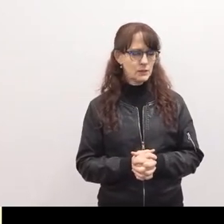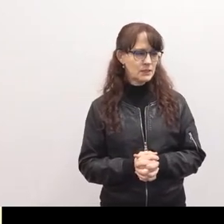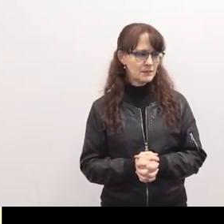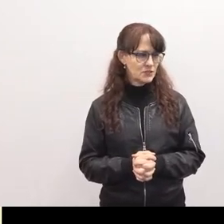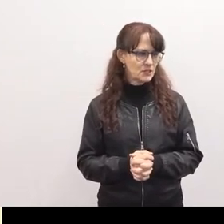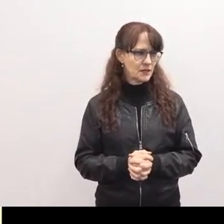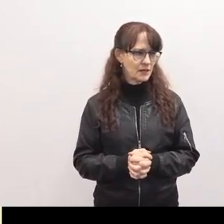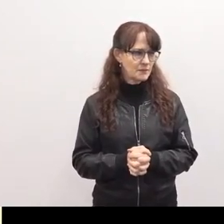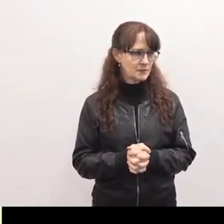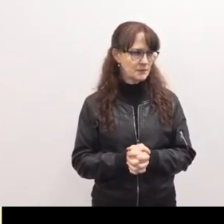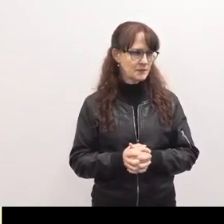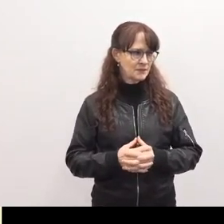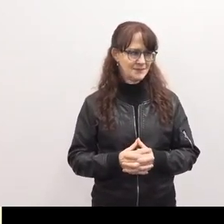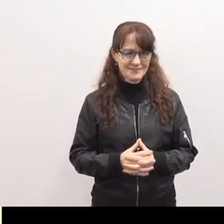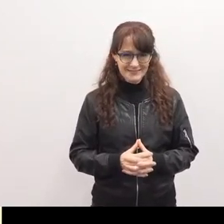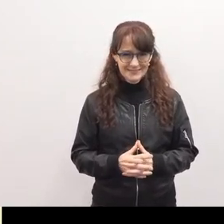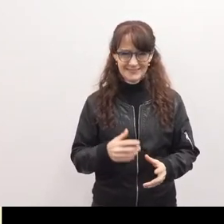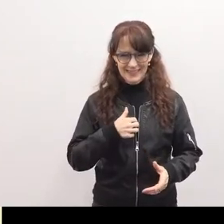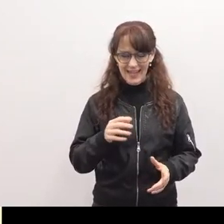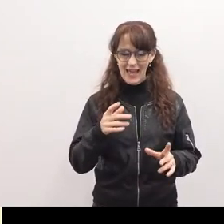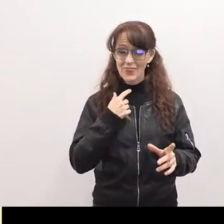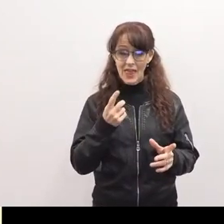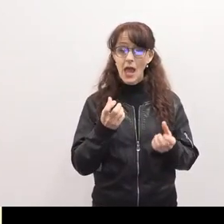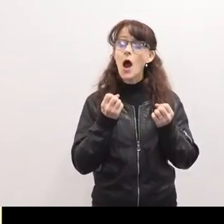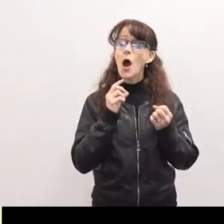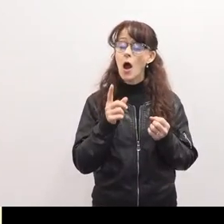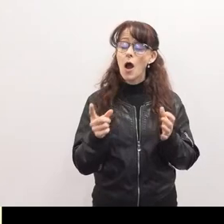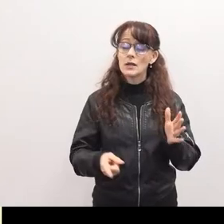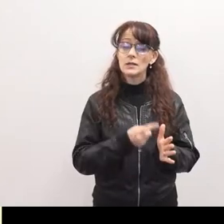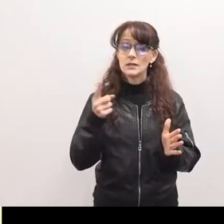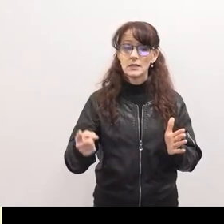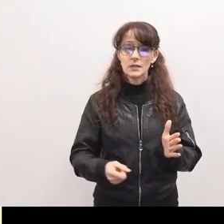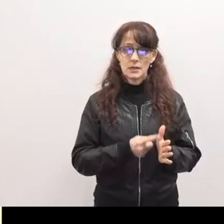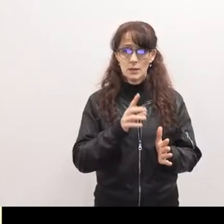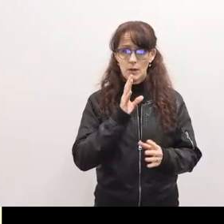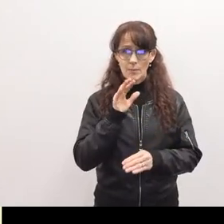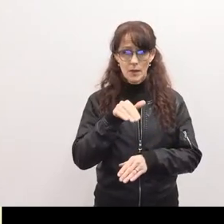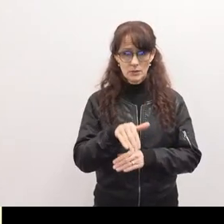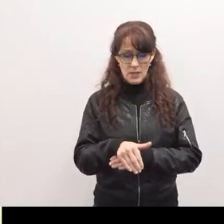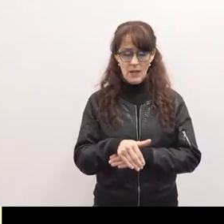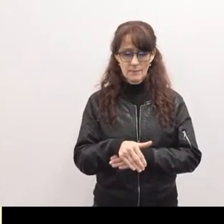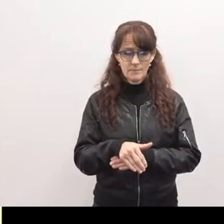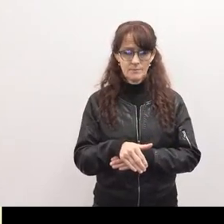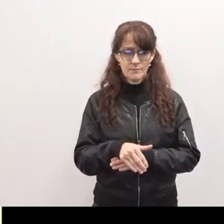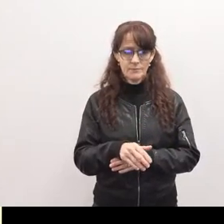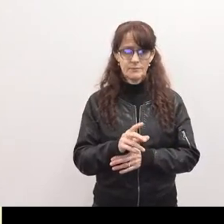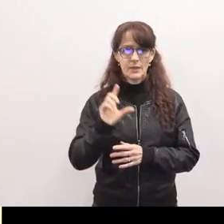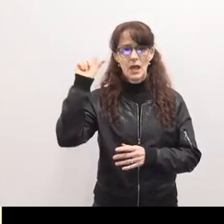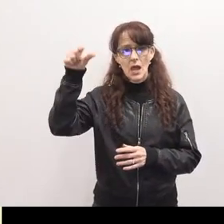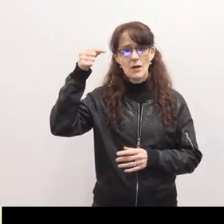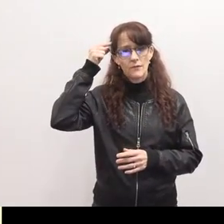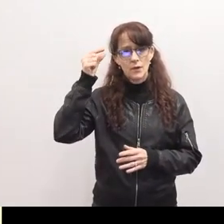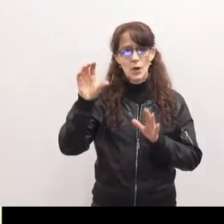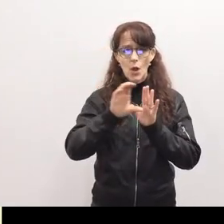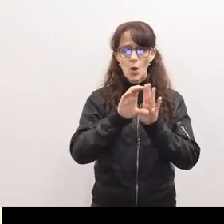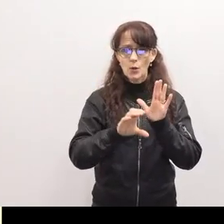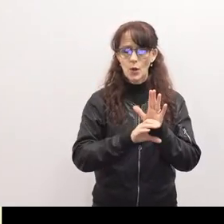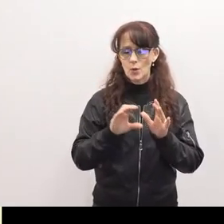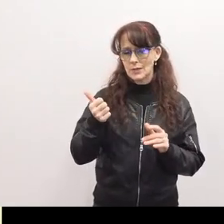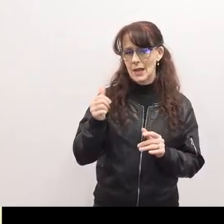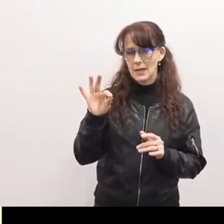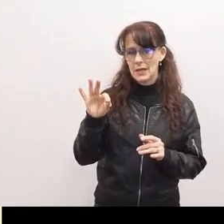Typically, it's going to be a financial decision. There are occasionally, and that's what we're going to talk about tonight, is Government Code 1090 and the